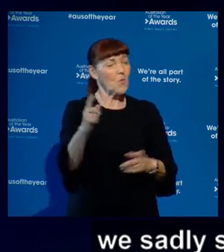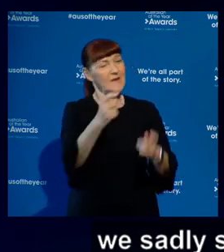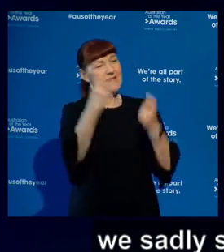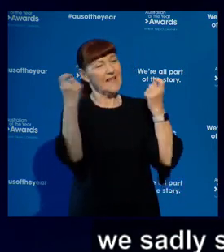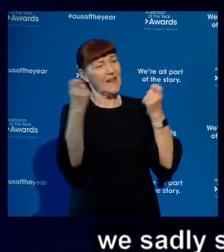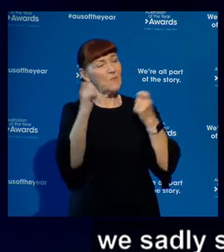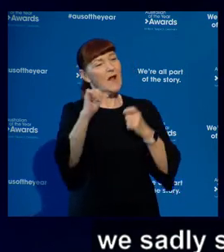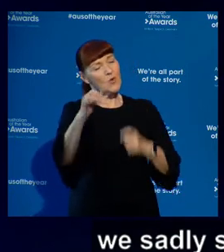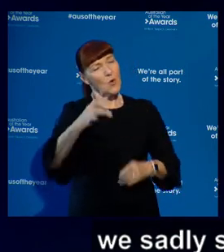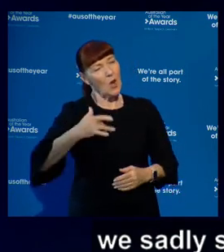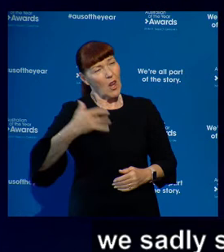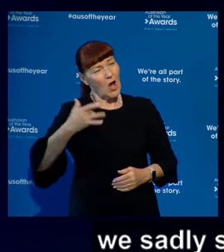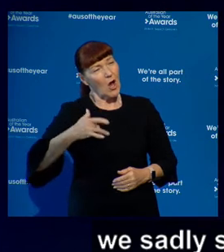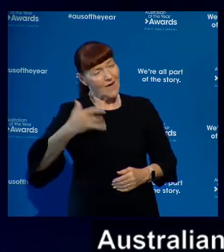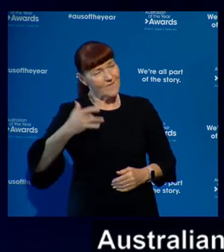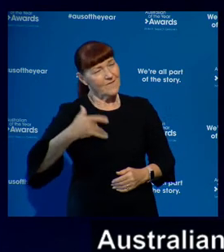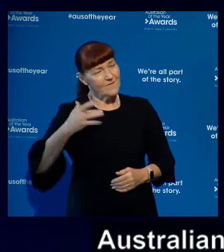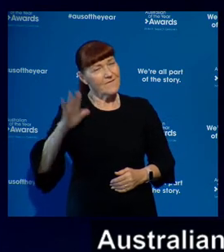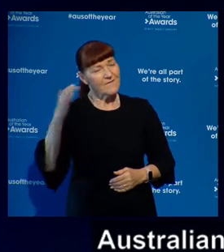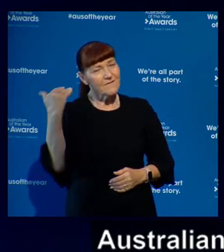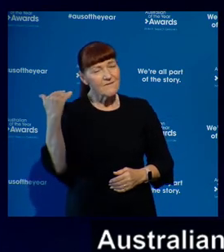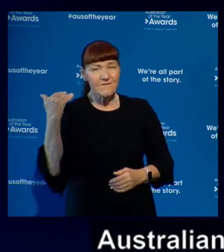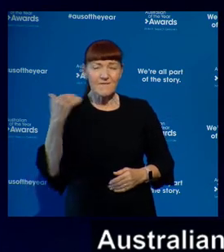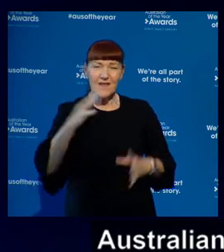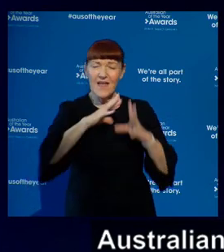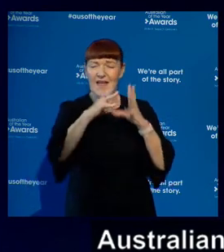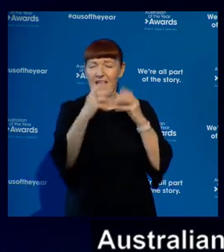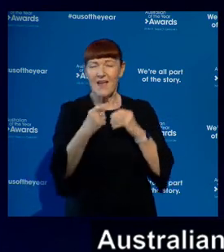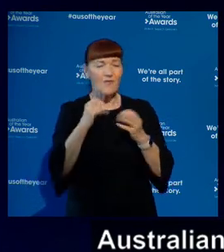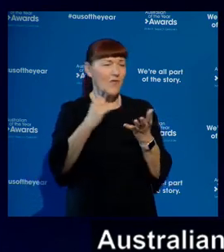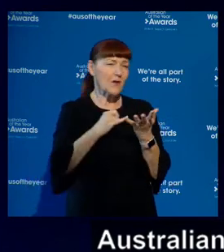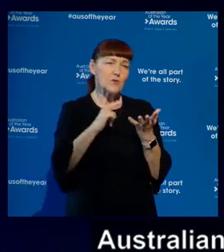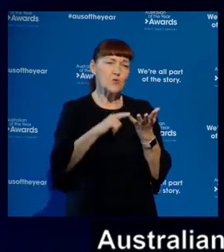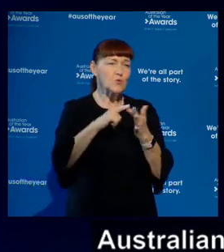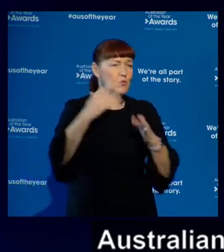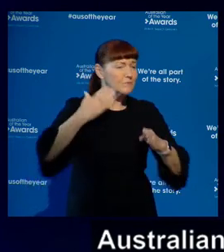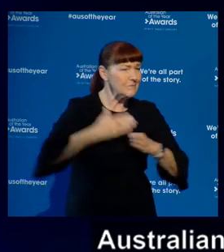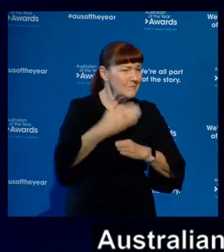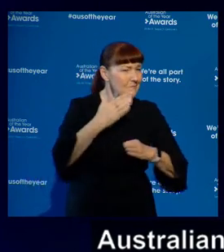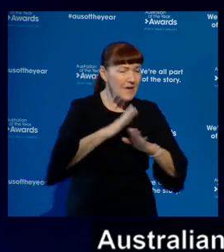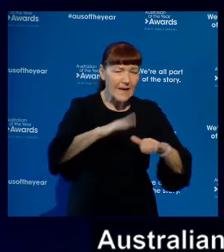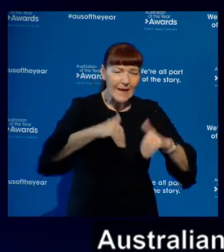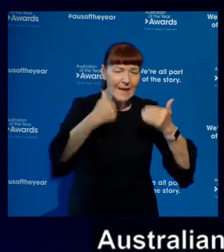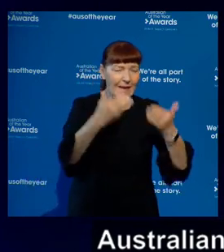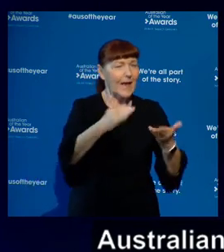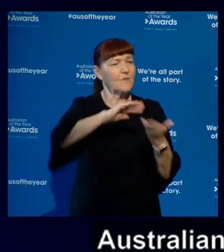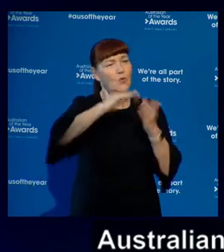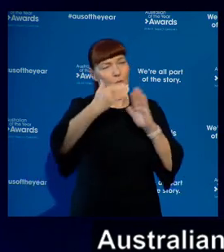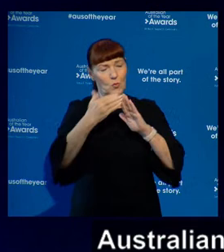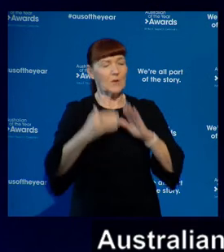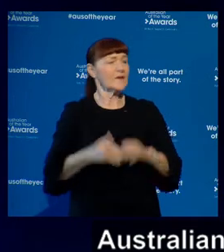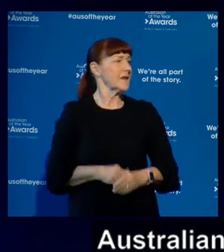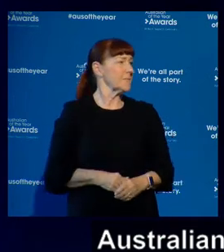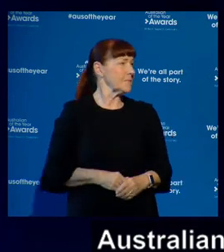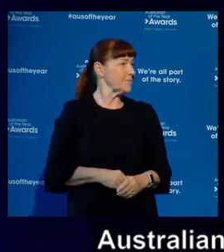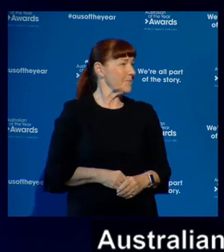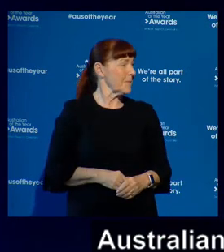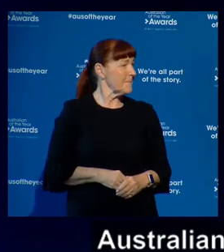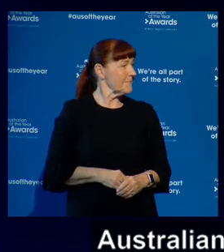celebrated her life and all that Sue contributed to this community. It